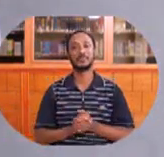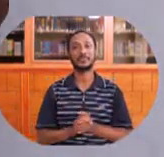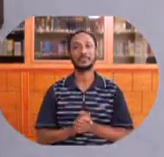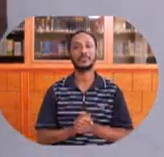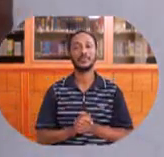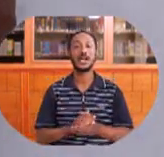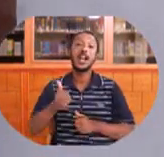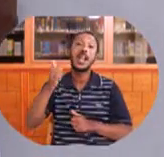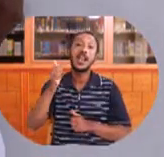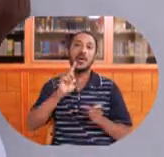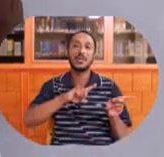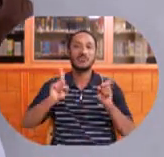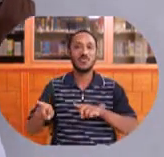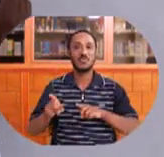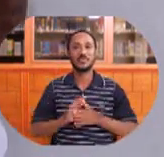The other one is